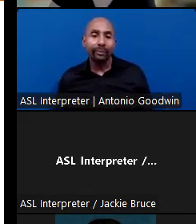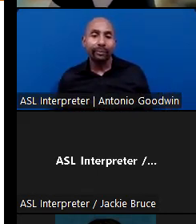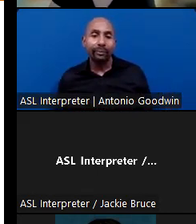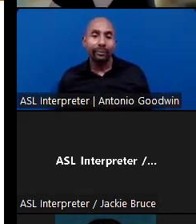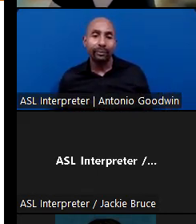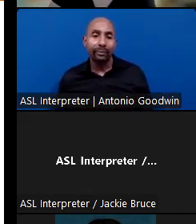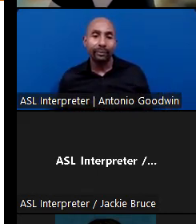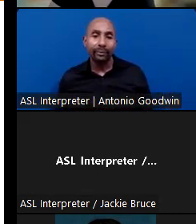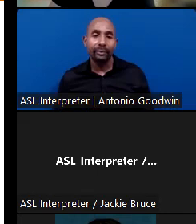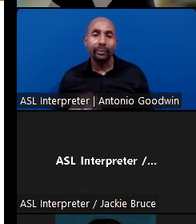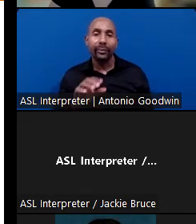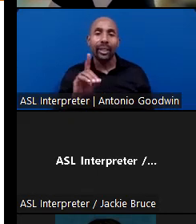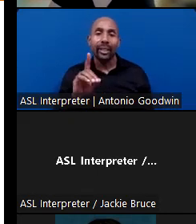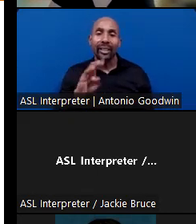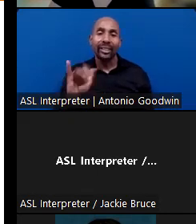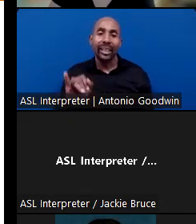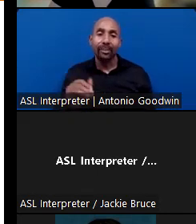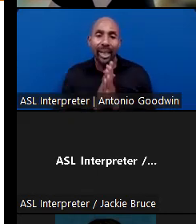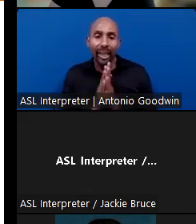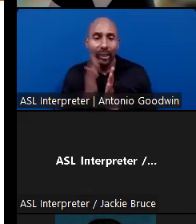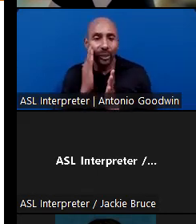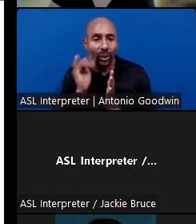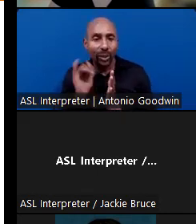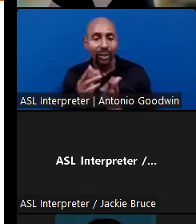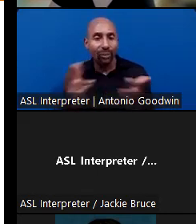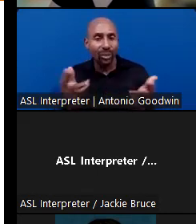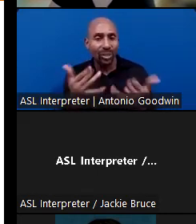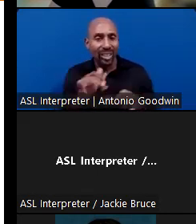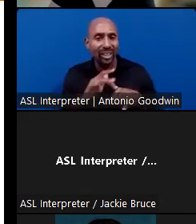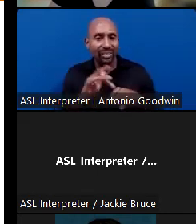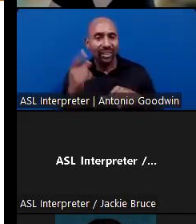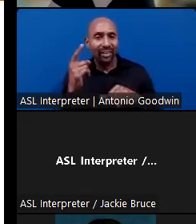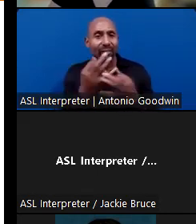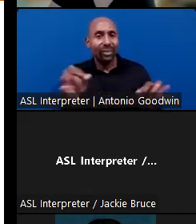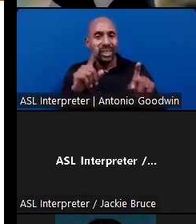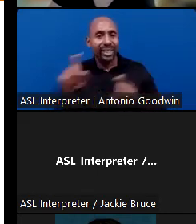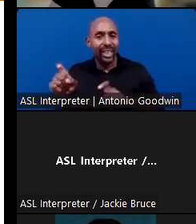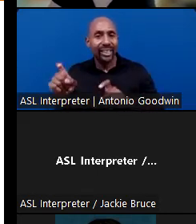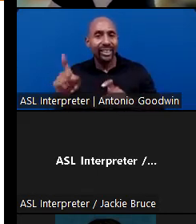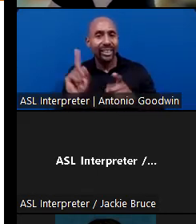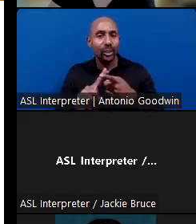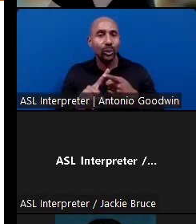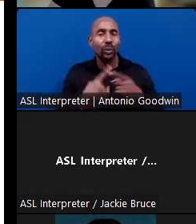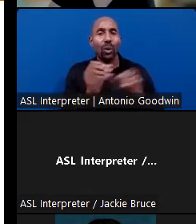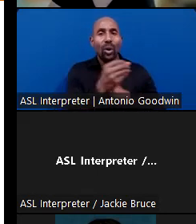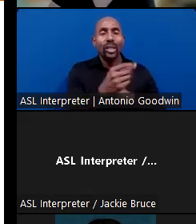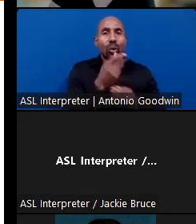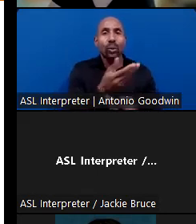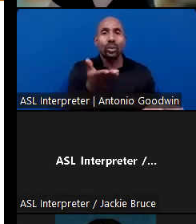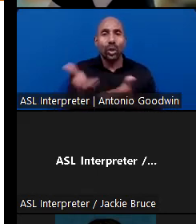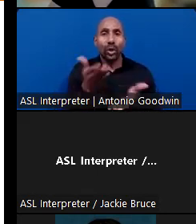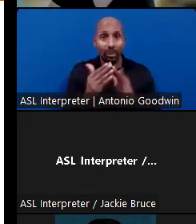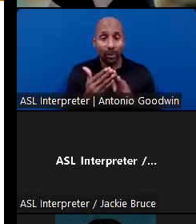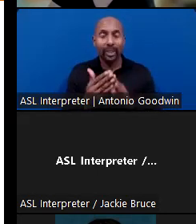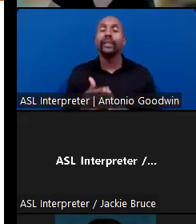one was for the boosters, but I'm looking for the one that you're talking about now. Okay, thank you. So, Debbie,